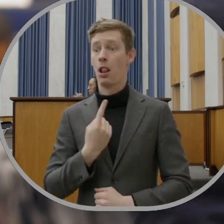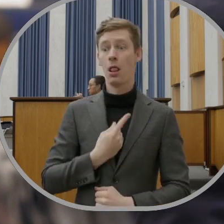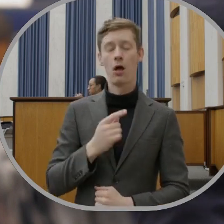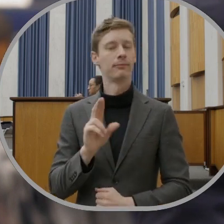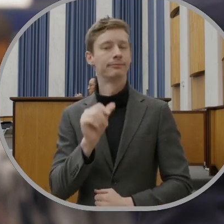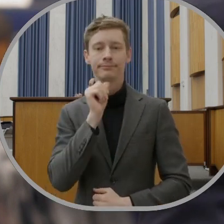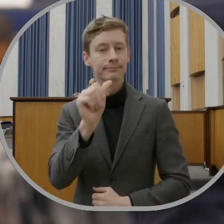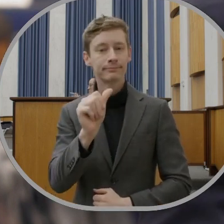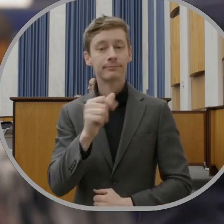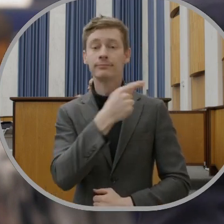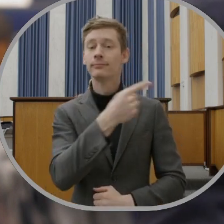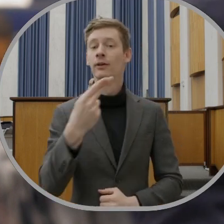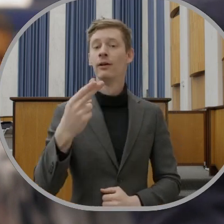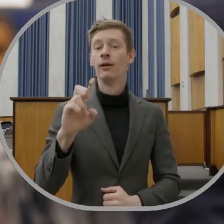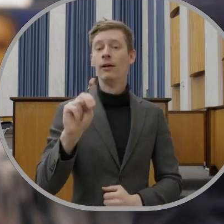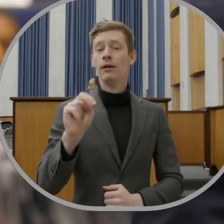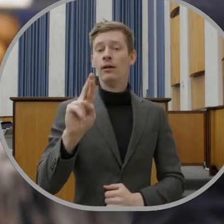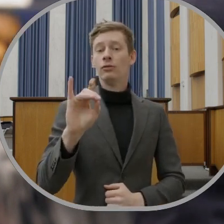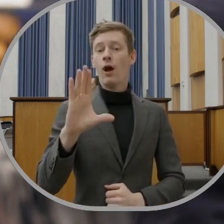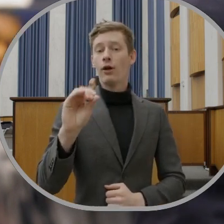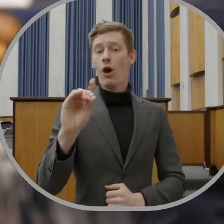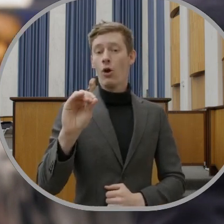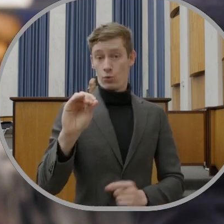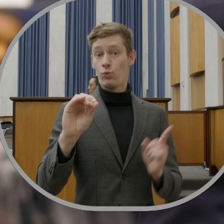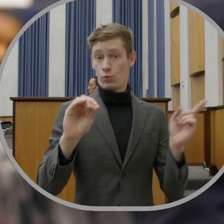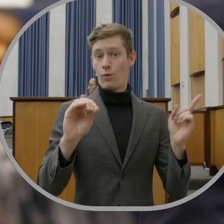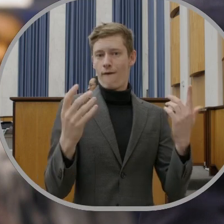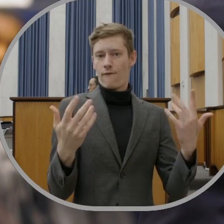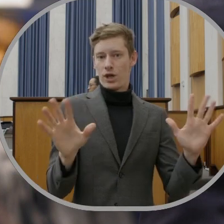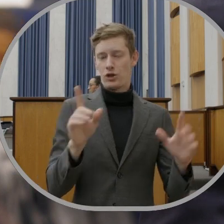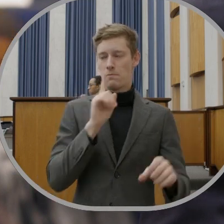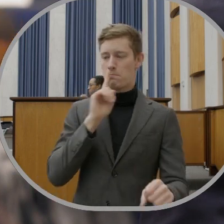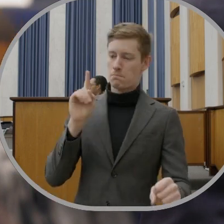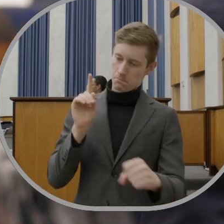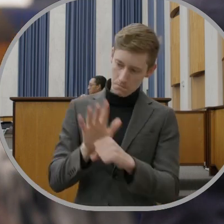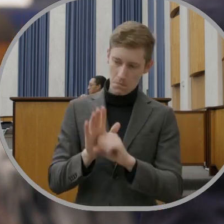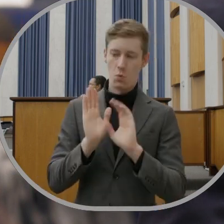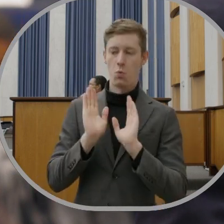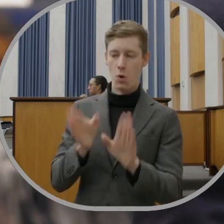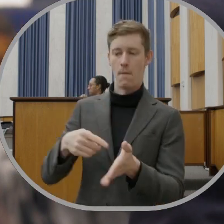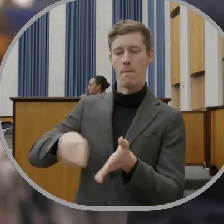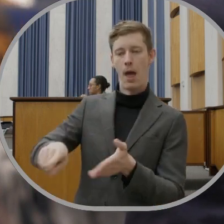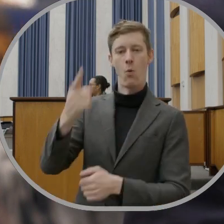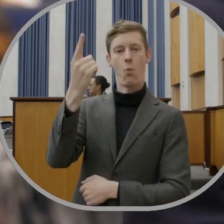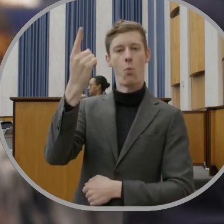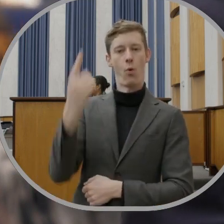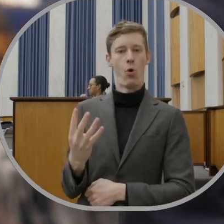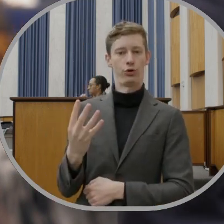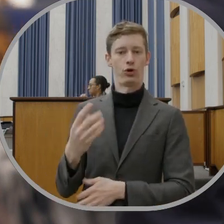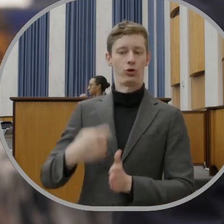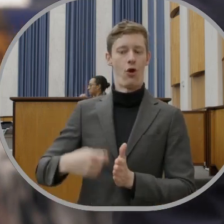Our partners in Henrico County have recently committed to cover a quarter of the total cost of operating these